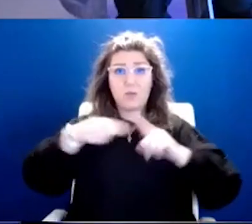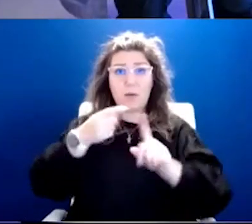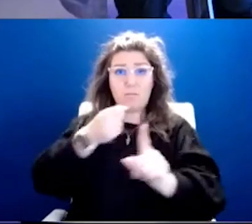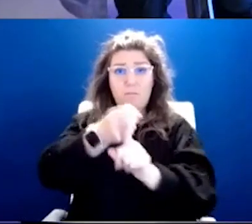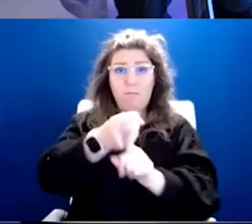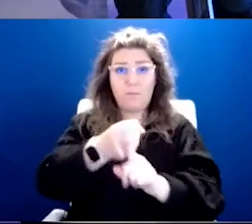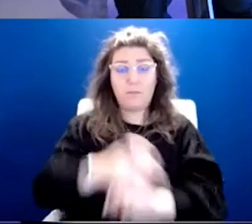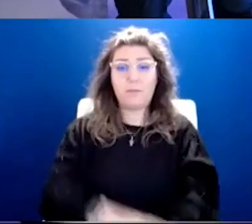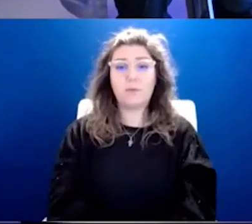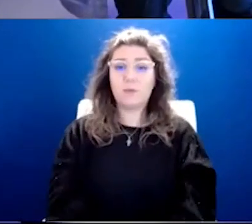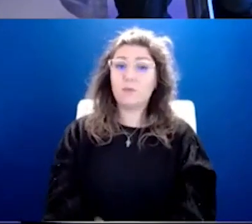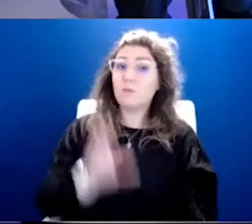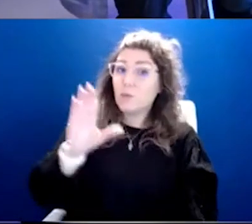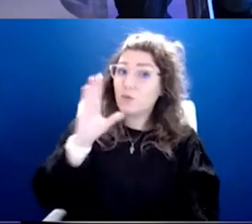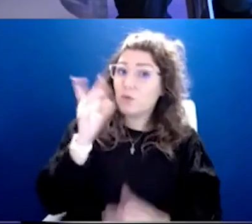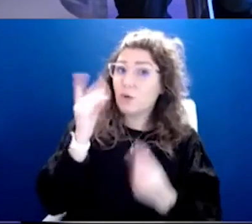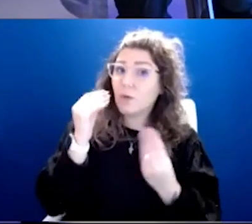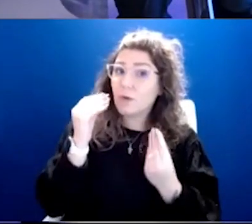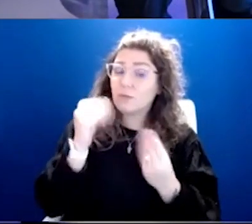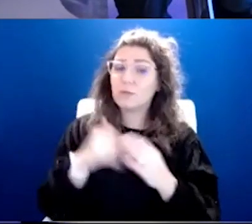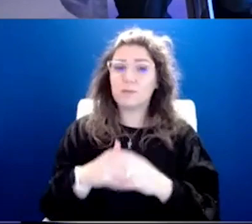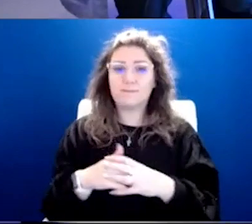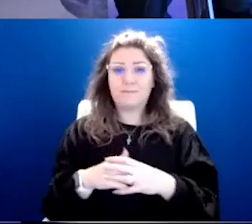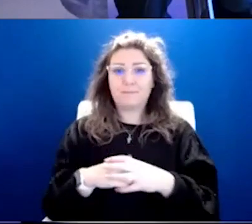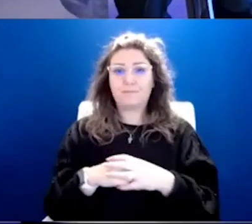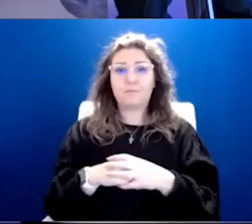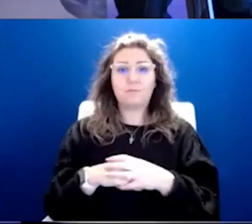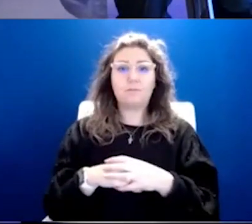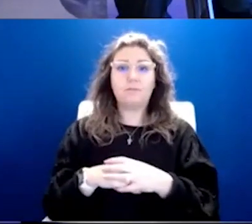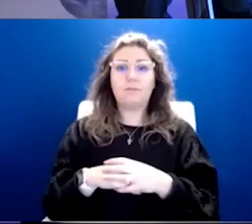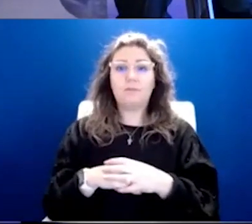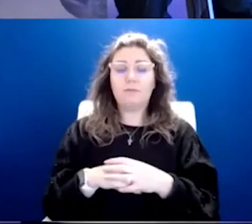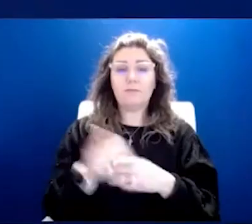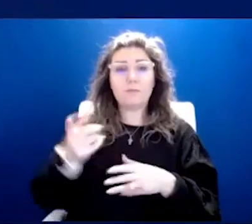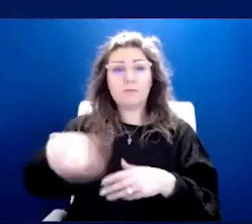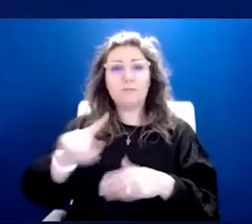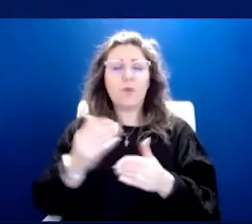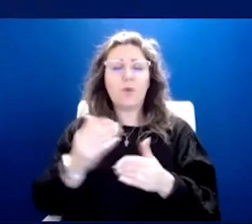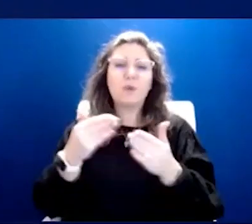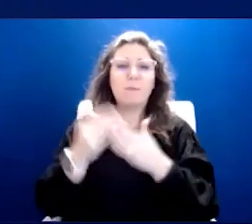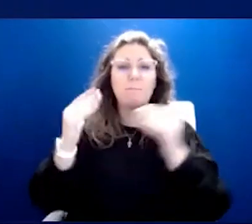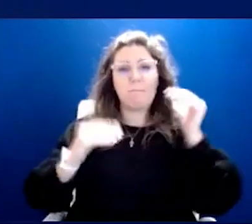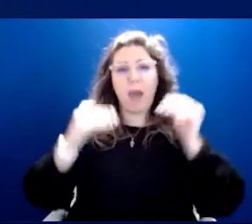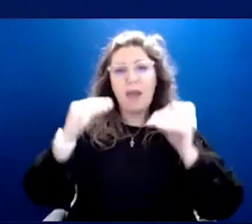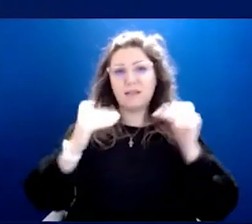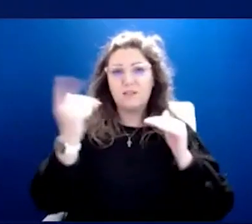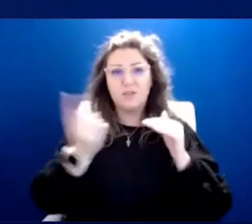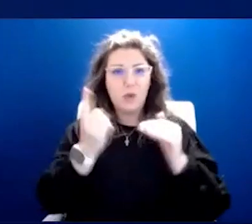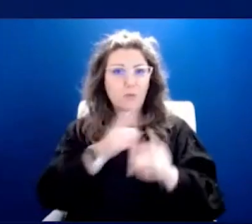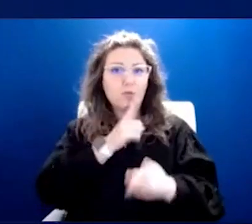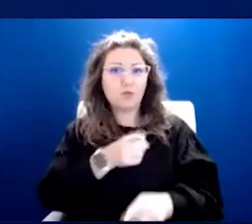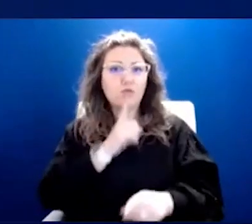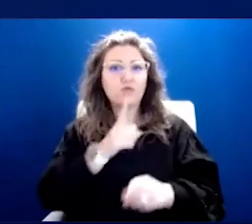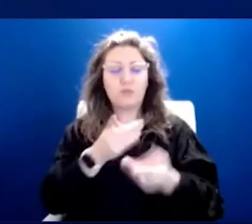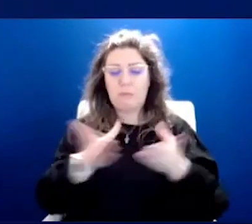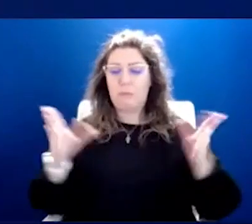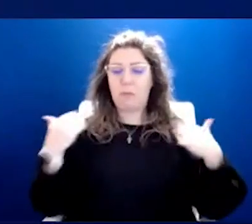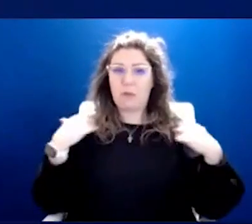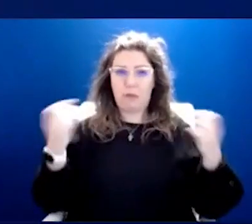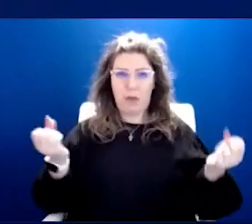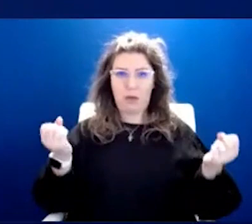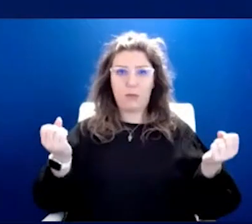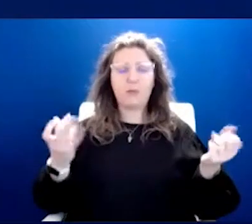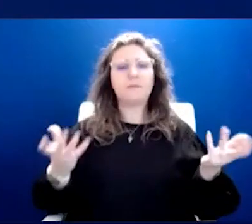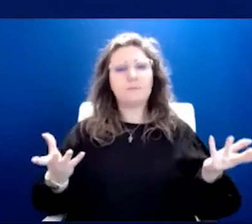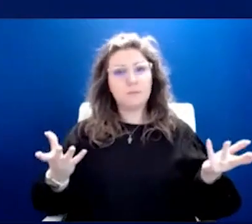are your thoughts, Dr. Greiner, on that? It's a balance, and this has always been true with public health. If you look at the